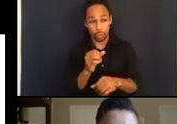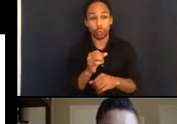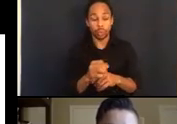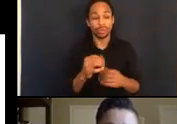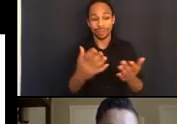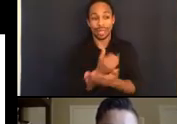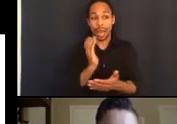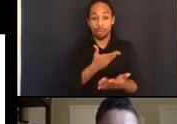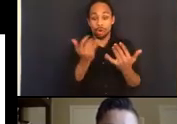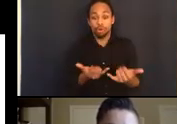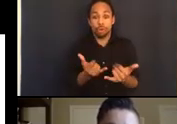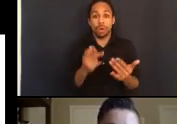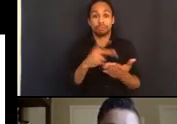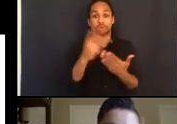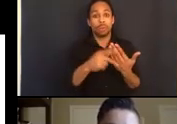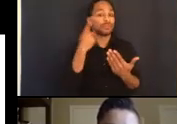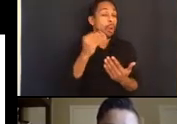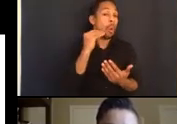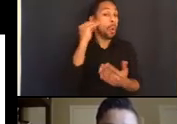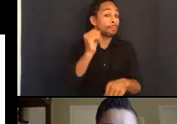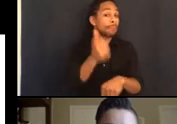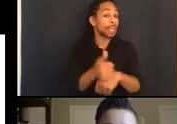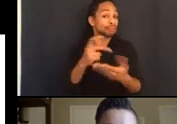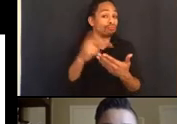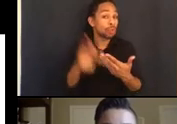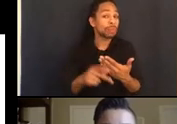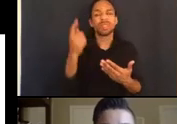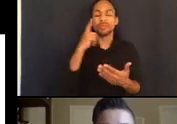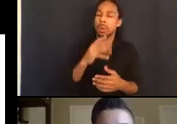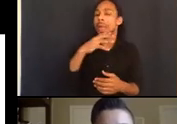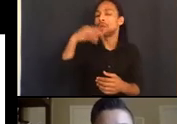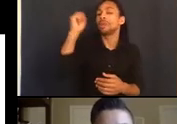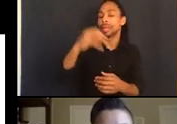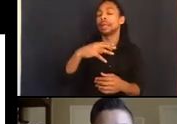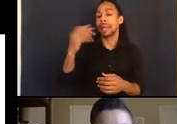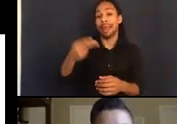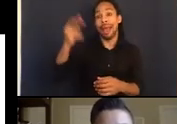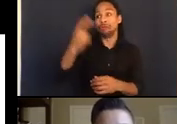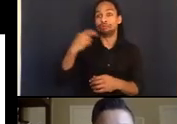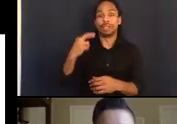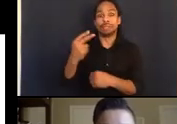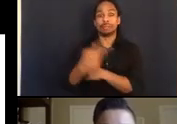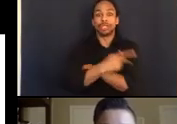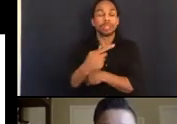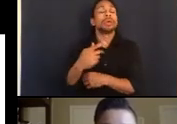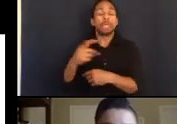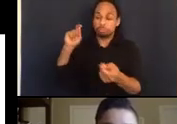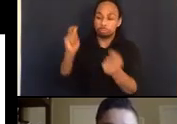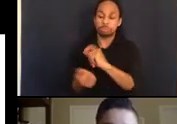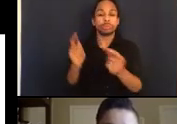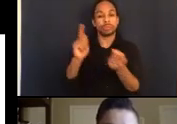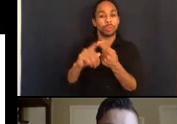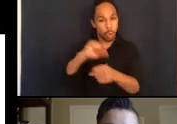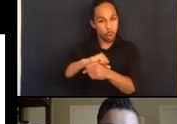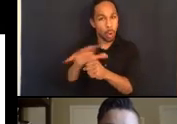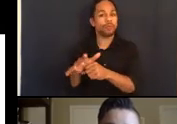that do home-based visits for homebound elderly and high-risk patients in order to bring healthcare to the hotel where folks who were previously